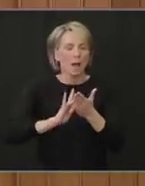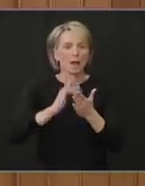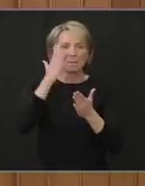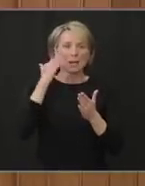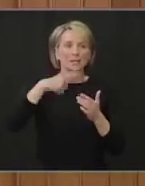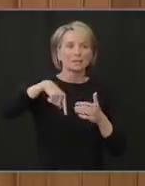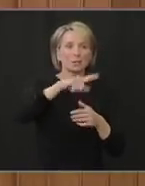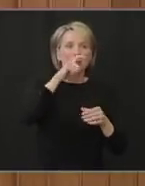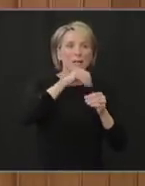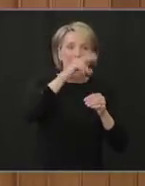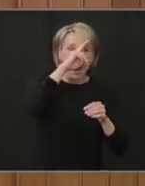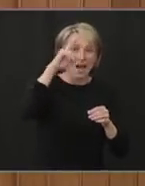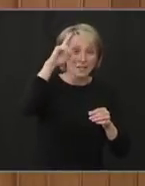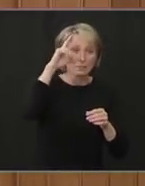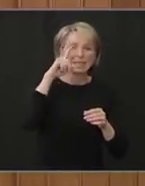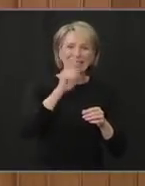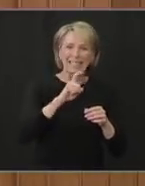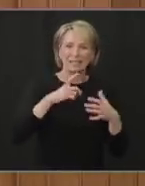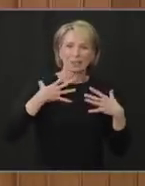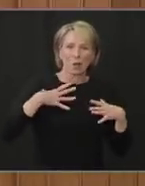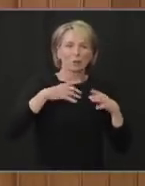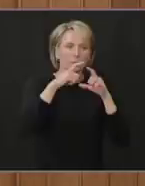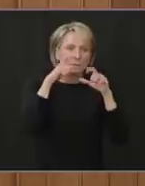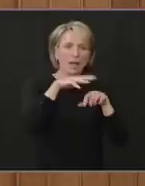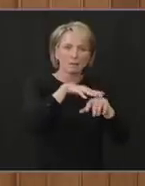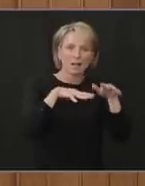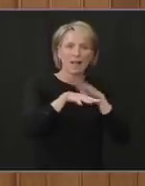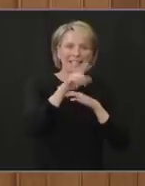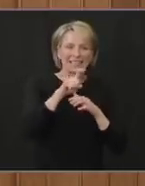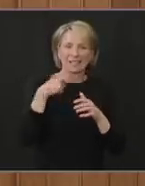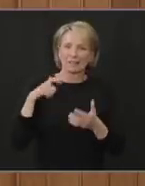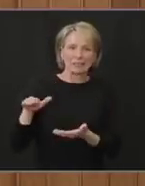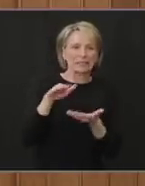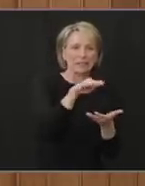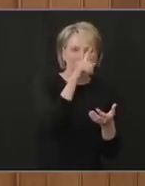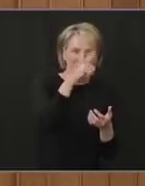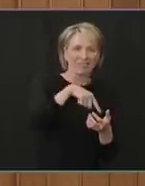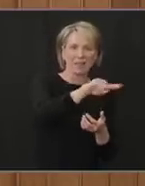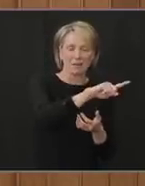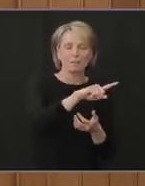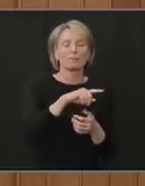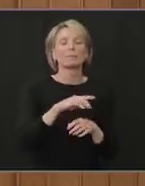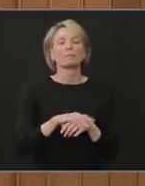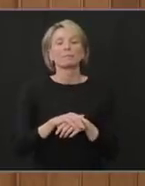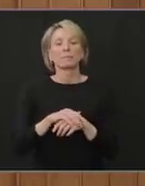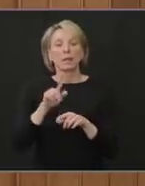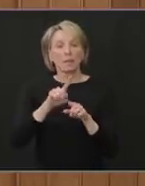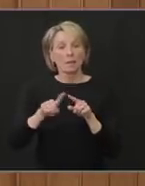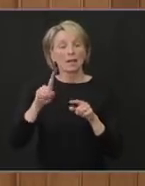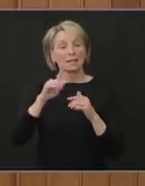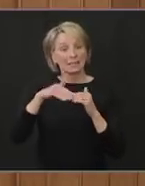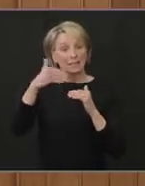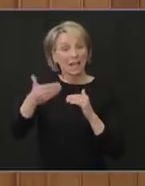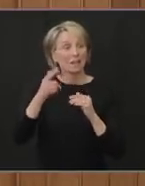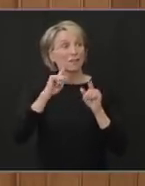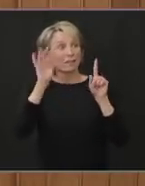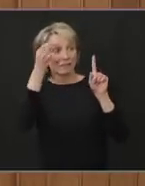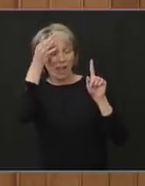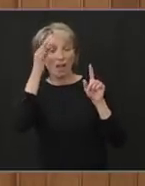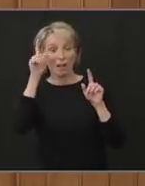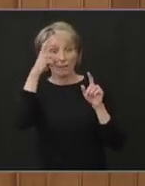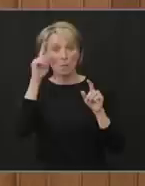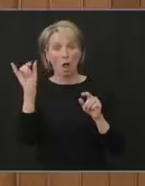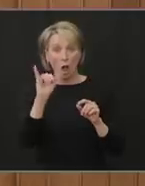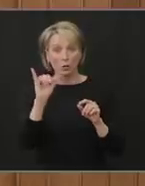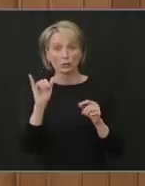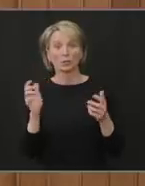reaching our testing capacity limit in this country. And so the next most immediate job for the federal government,